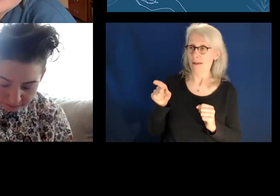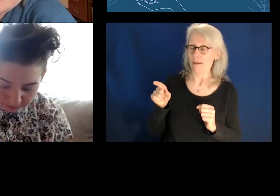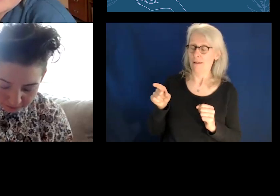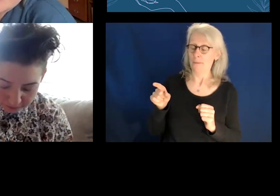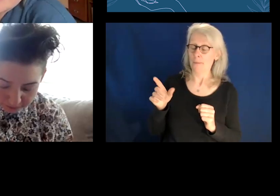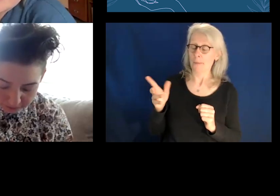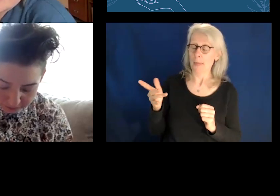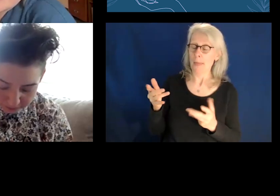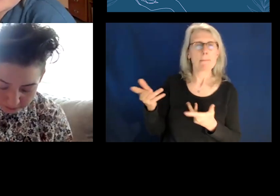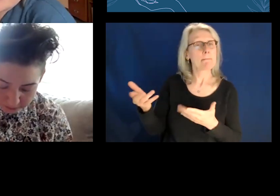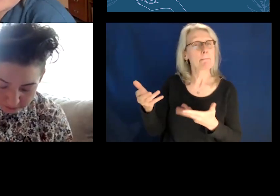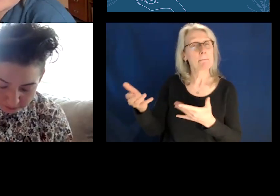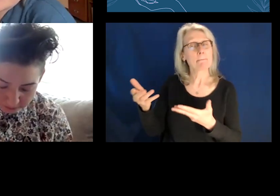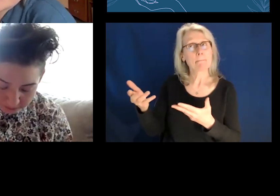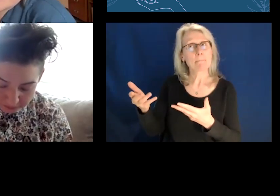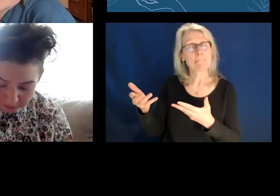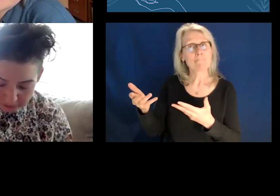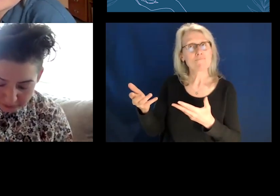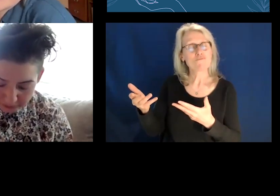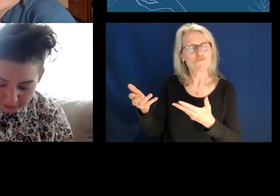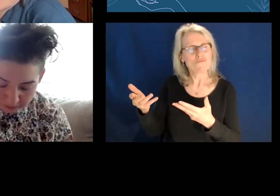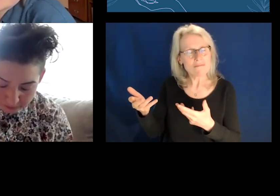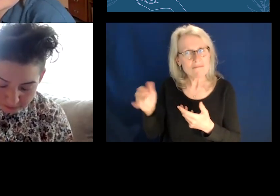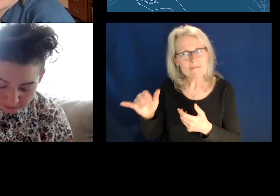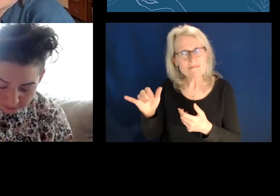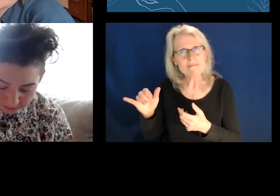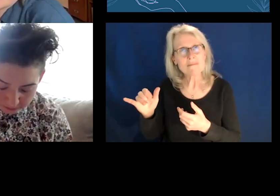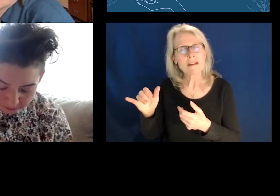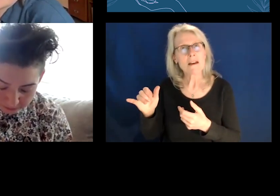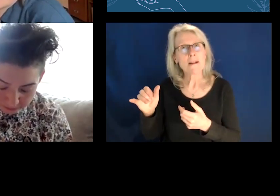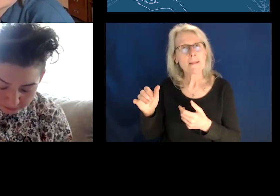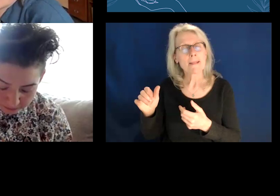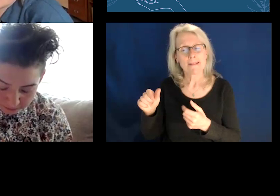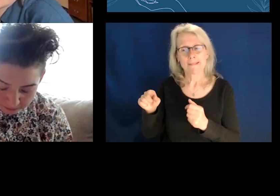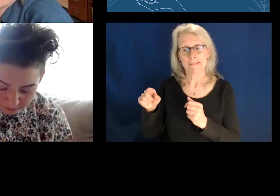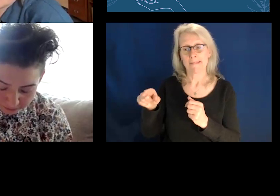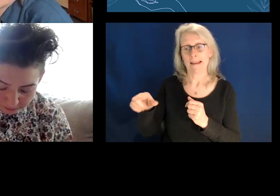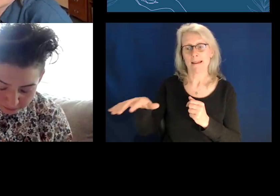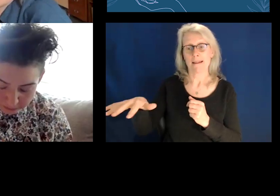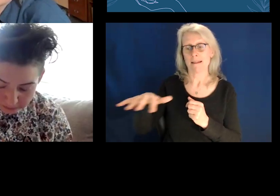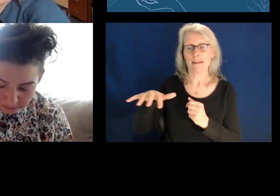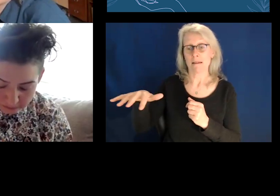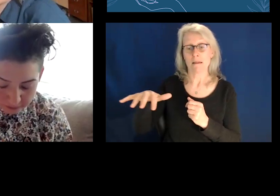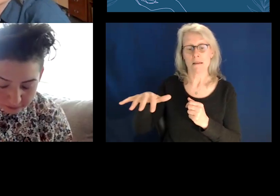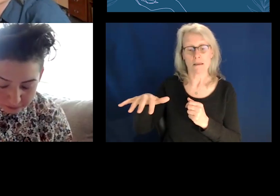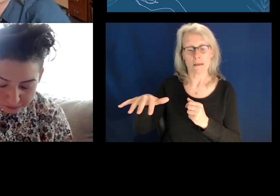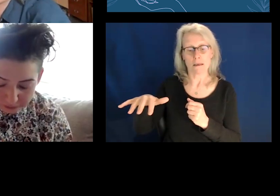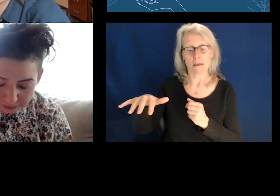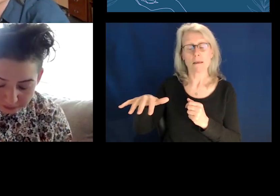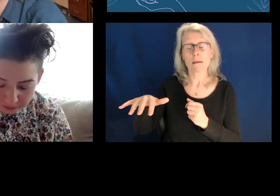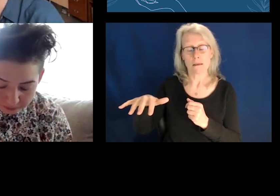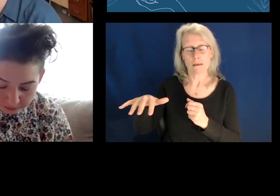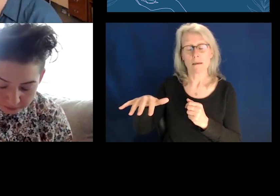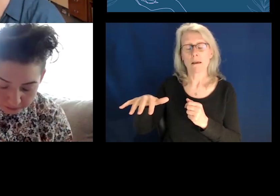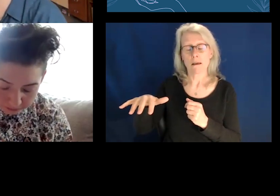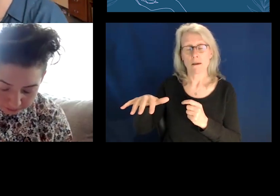was probably also acknowledging that I'm in a place where, you know, I do have the